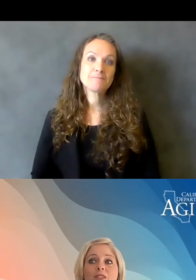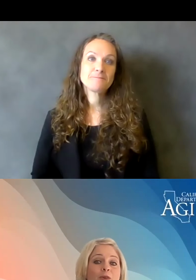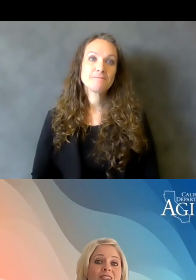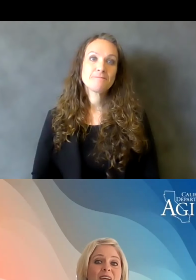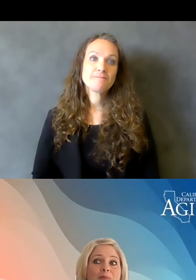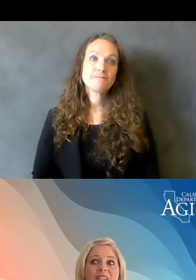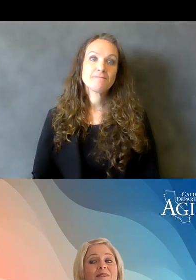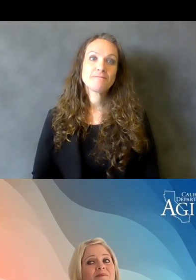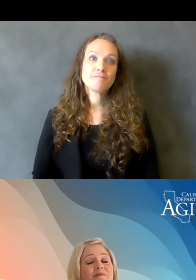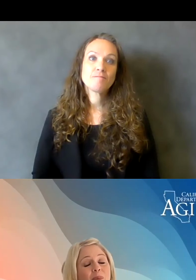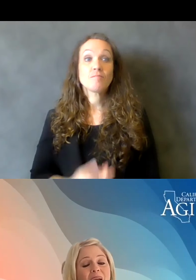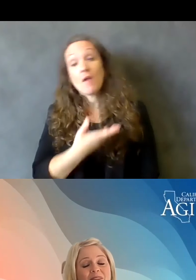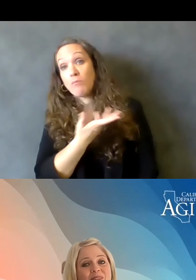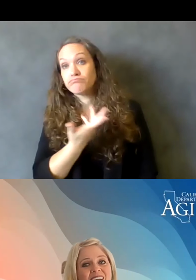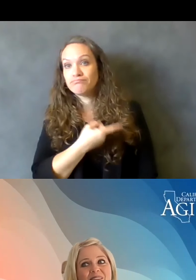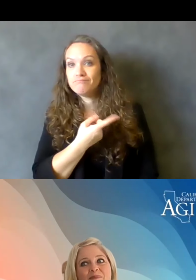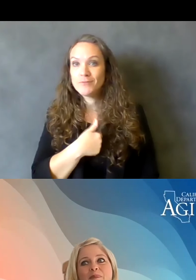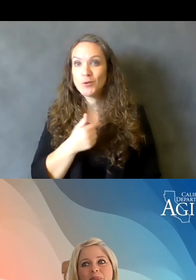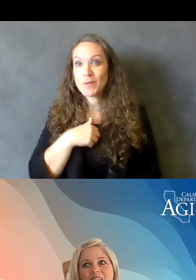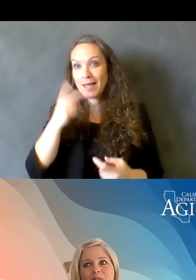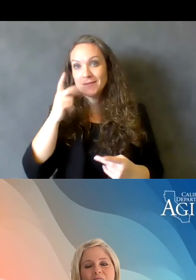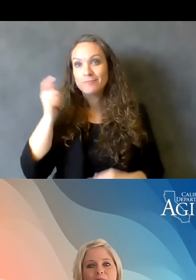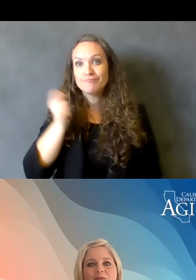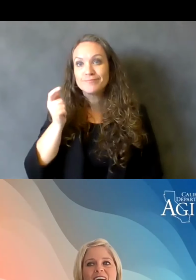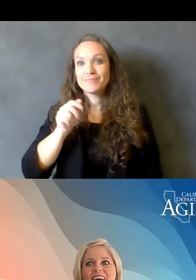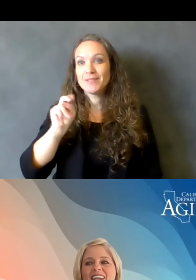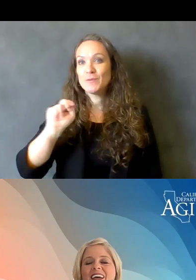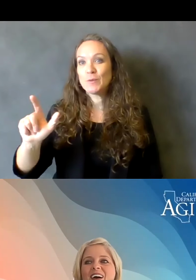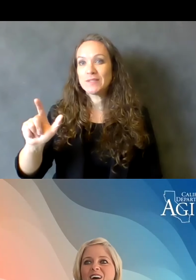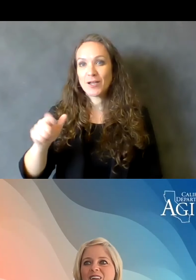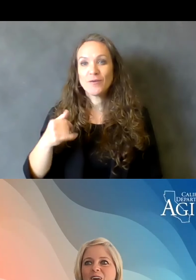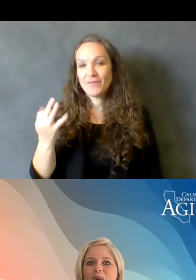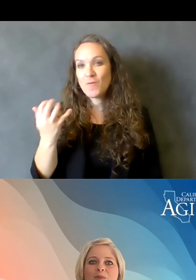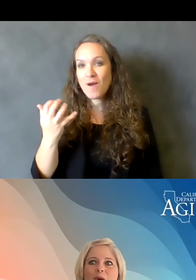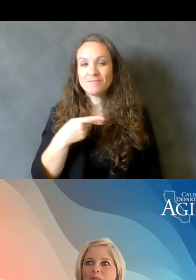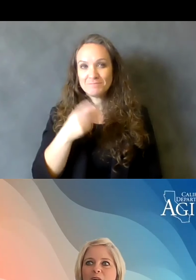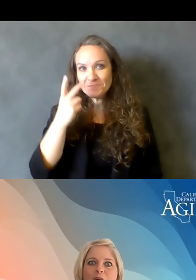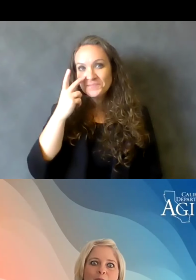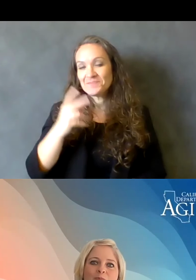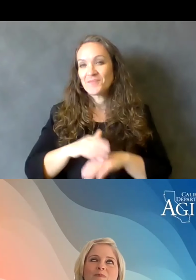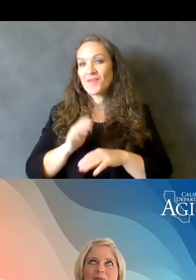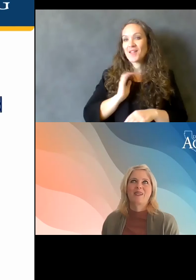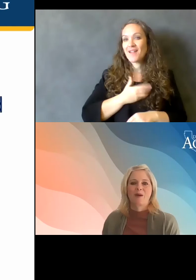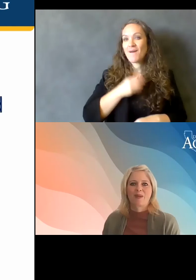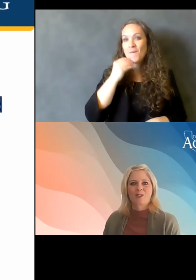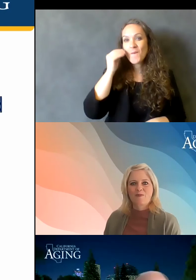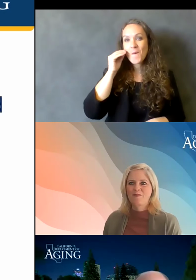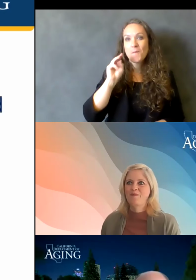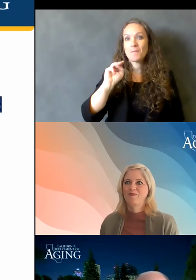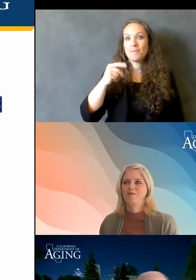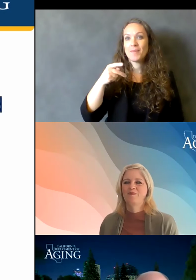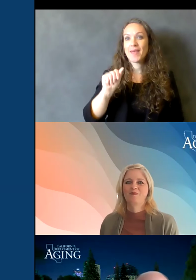Oh, and here's how you can stay updated. We have a newsletter. Please subscribe. You can find that on our home MPA